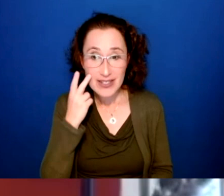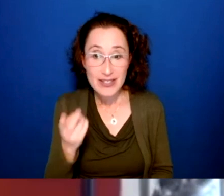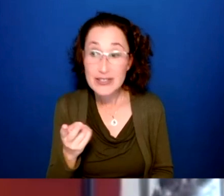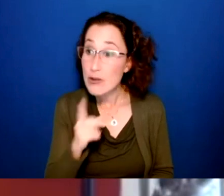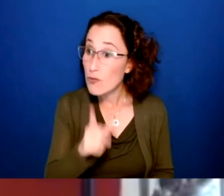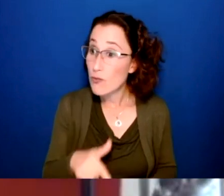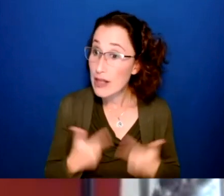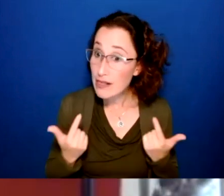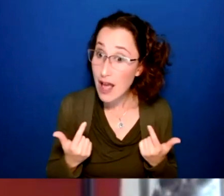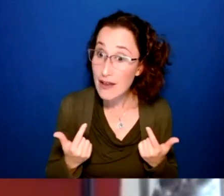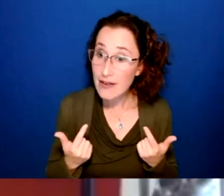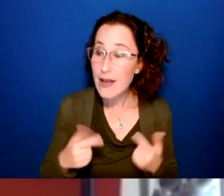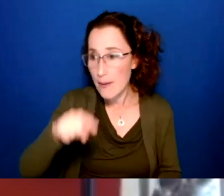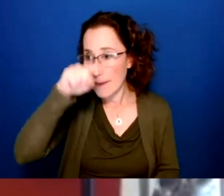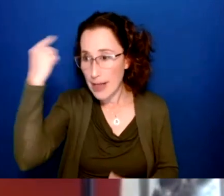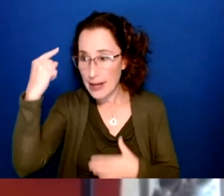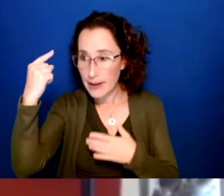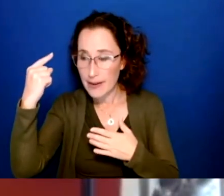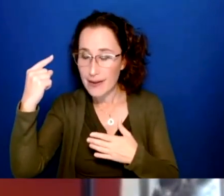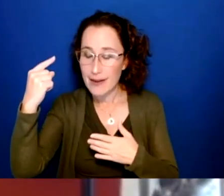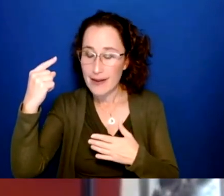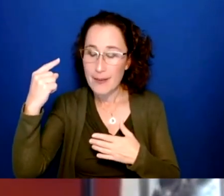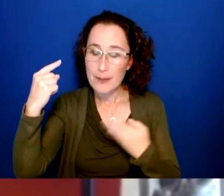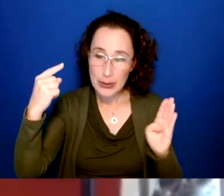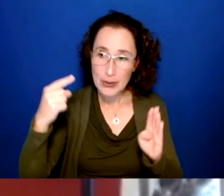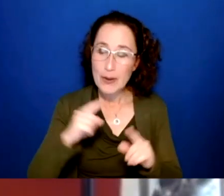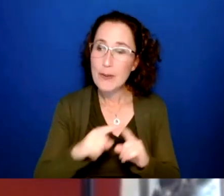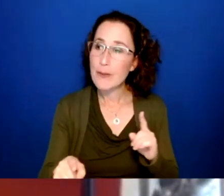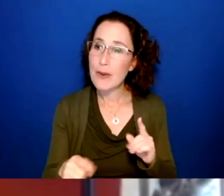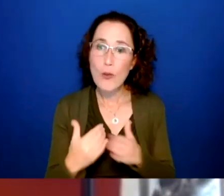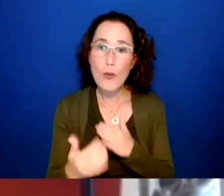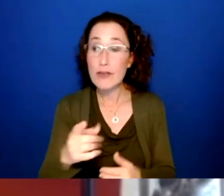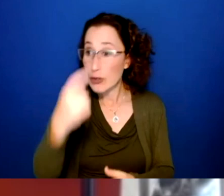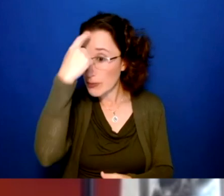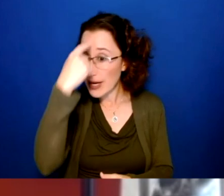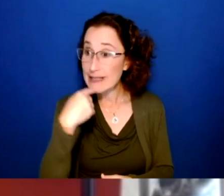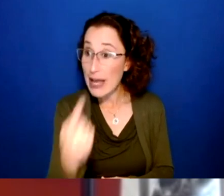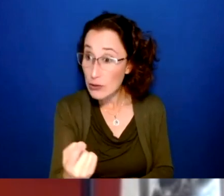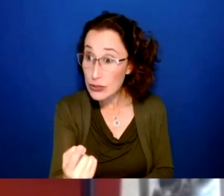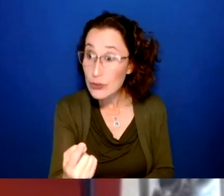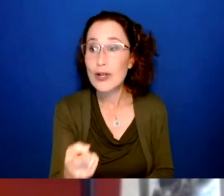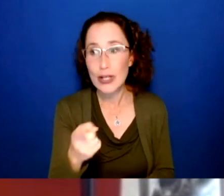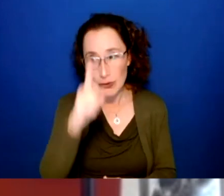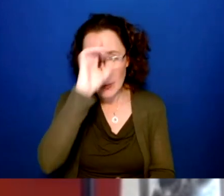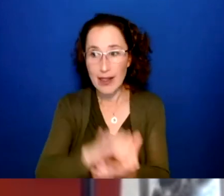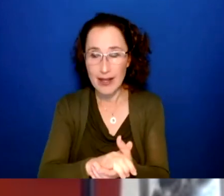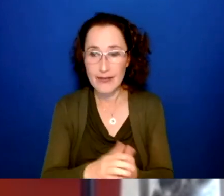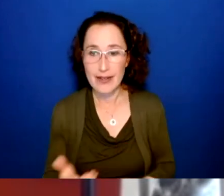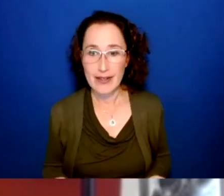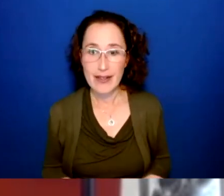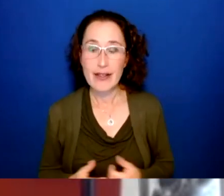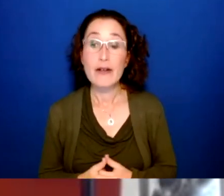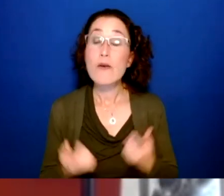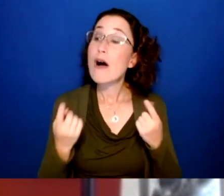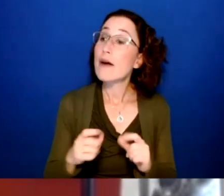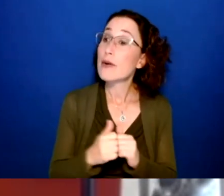real life, it's black and blue, but the image is whatever your brain says it is. And that's because they discovered that what was happening with the